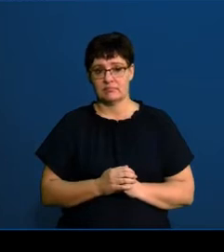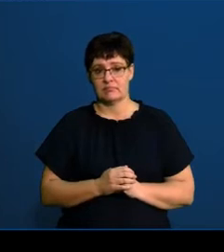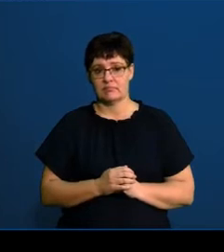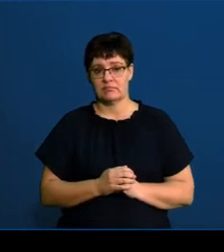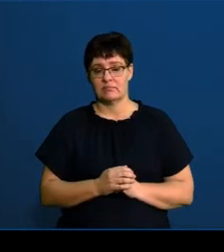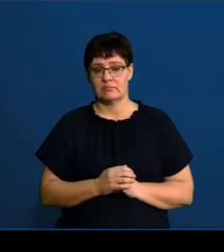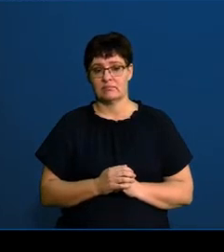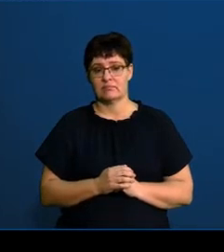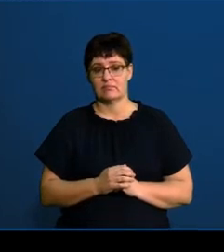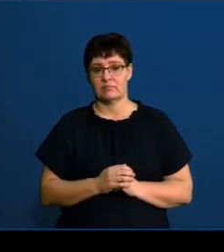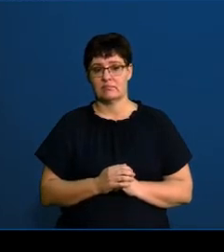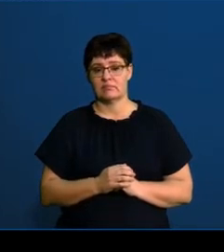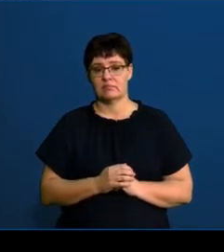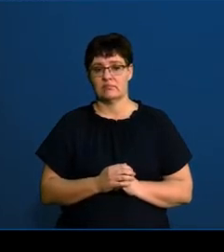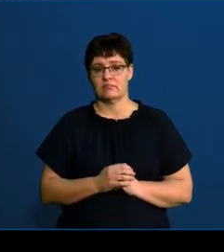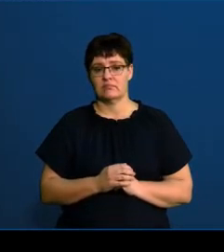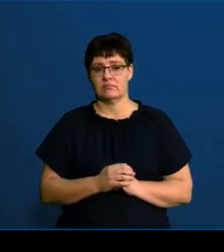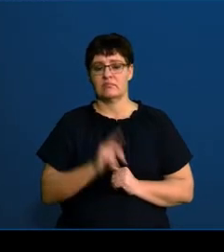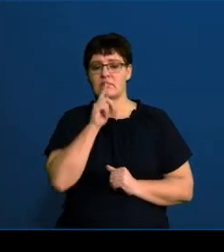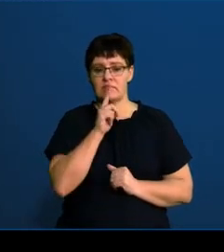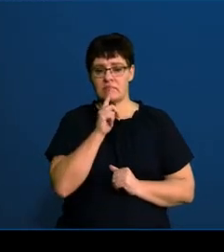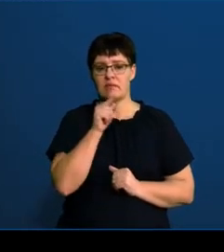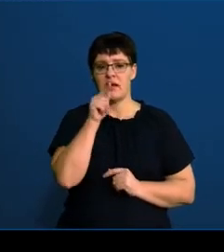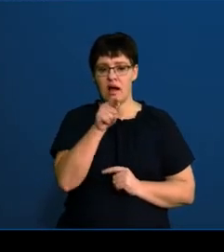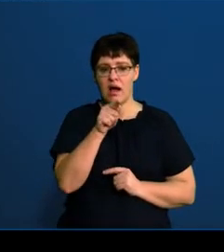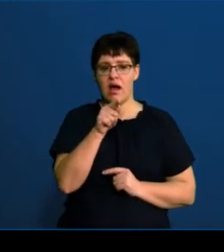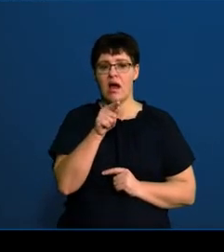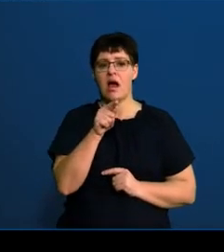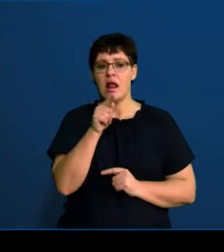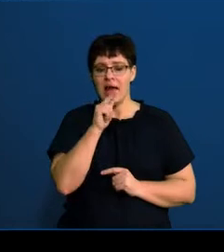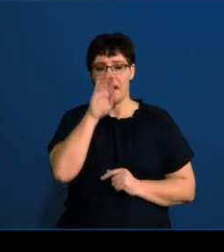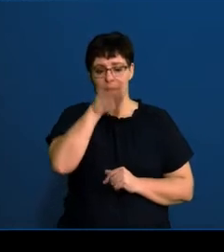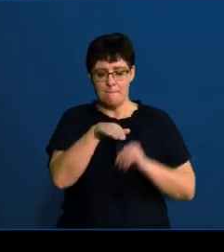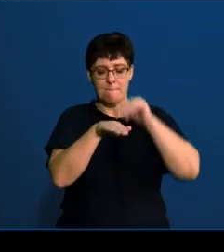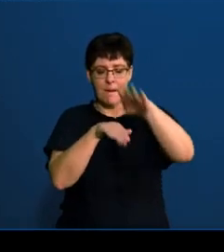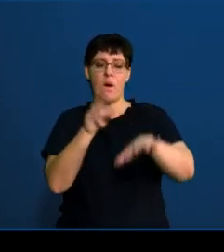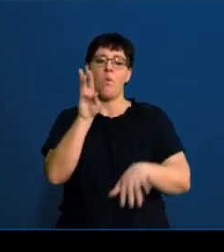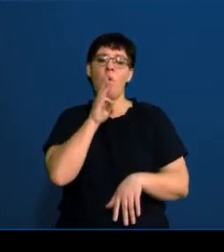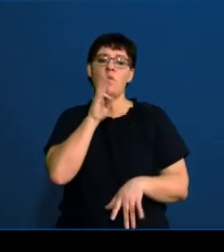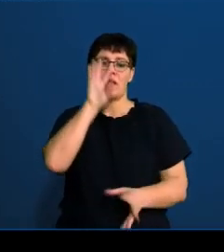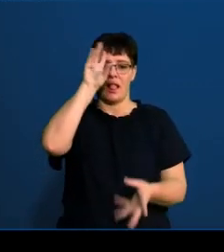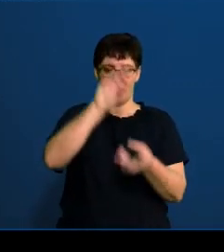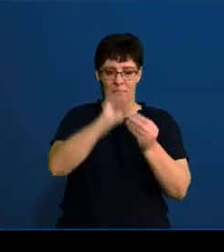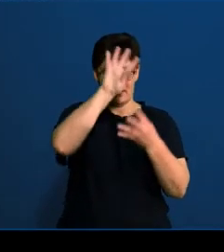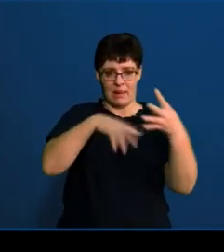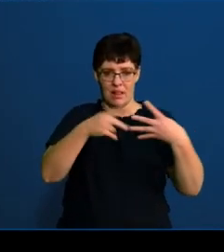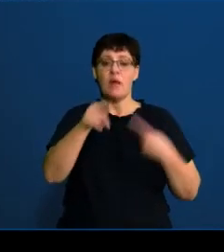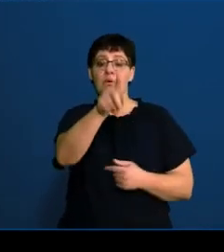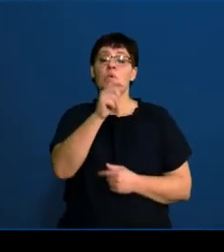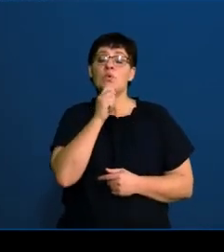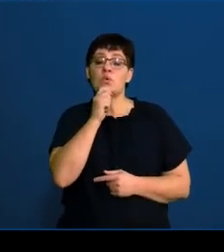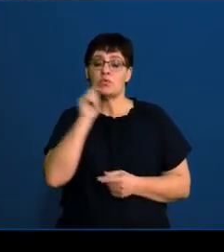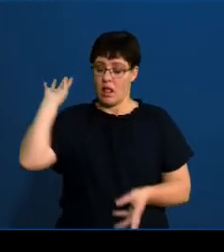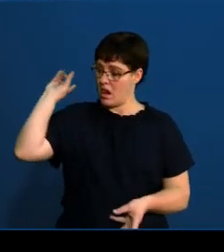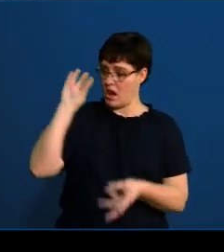Right. Use the stepped residential water tariff table to calculate the total amount of water usage. This